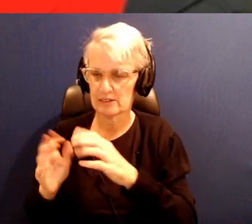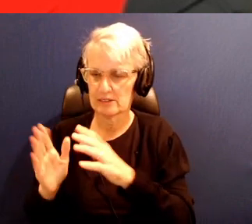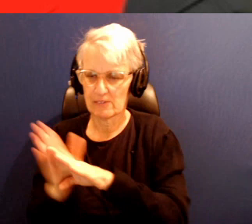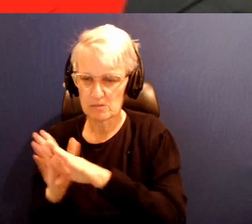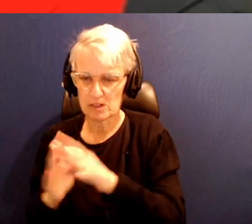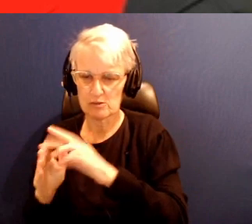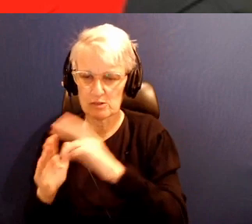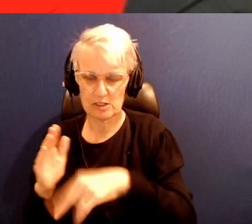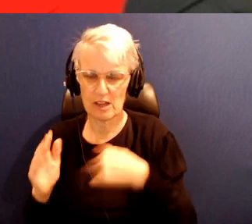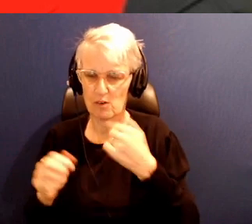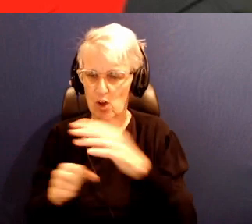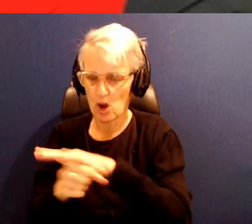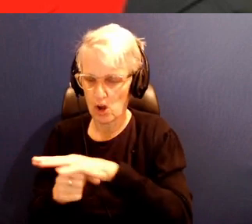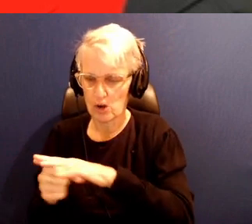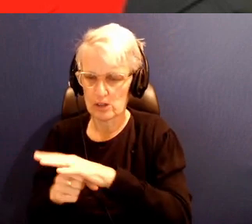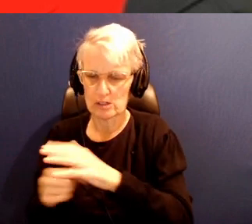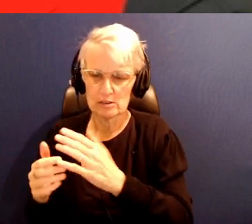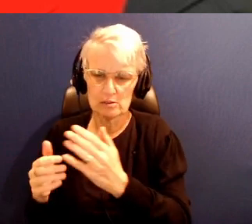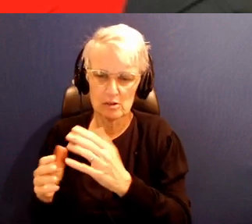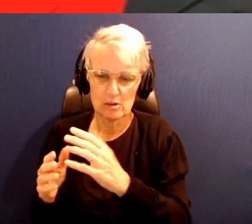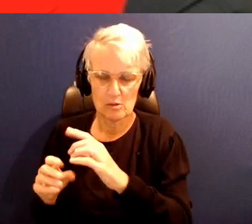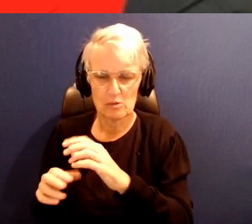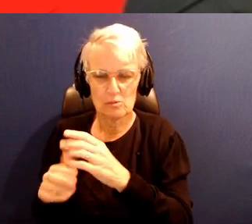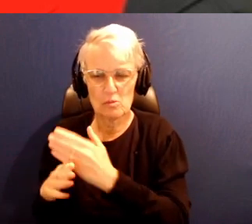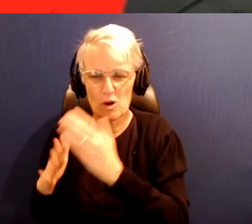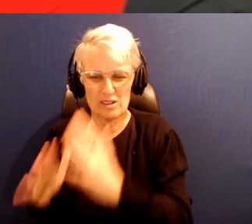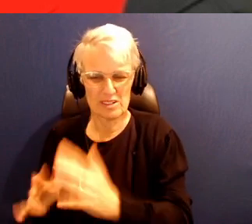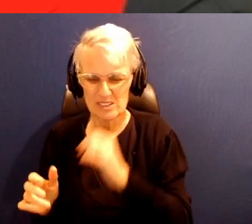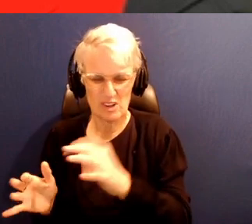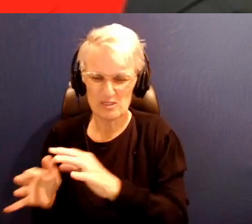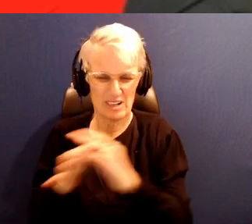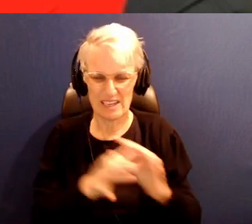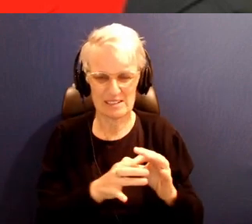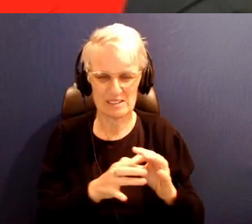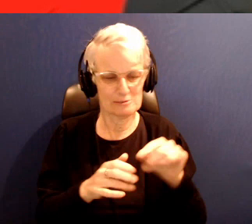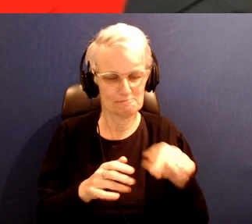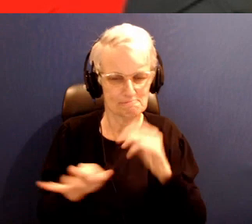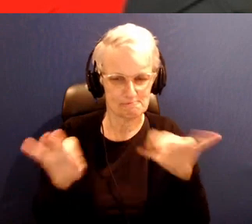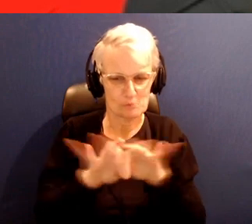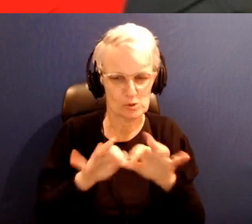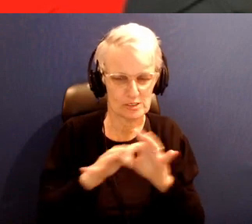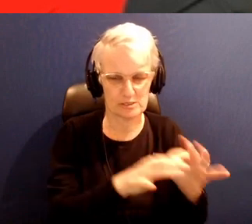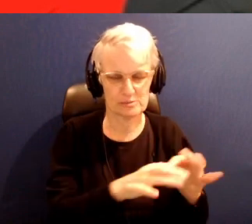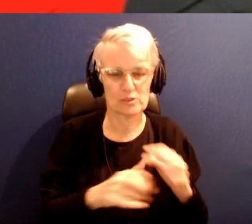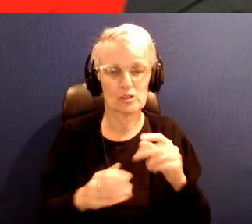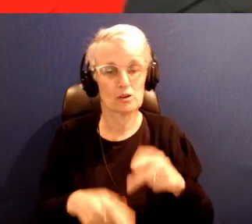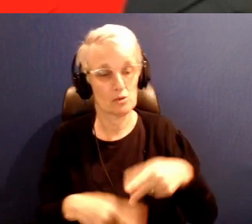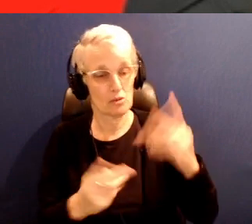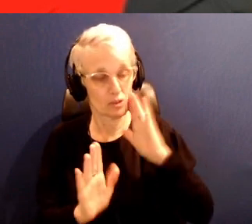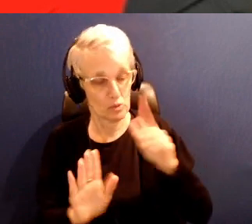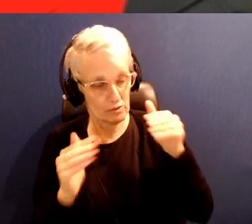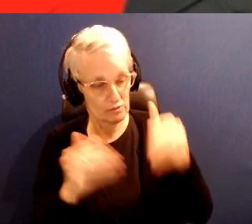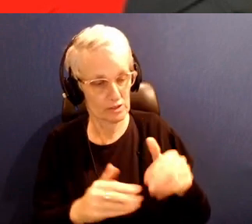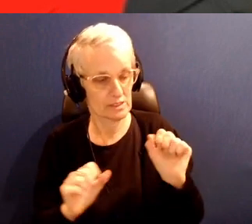results for Canadian and local partners on gender equality are less relevant to this call. The proposal submitted